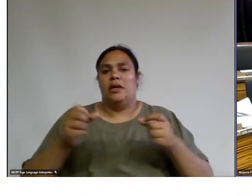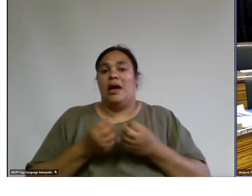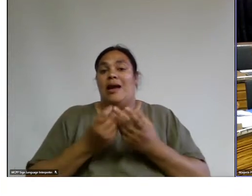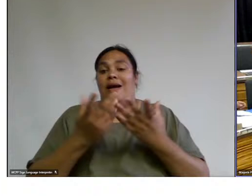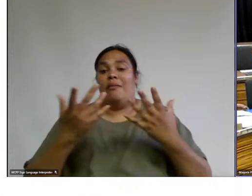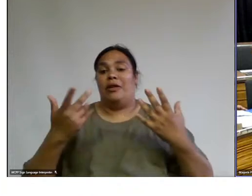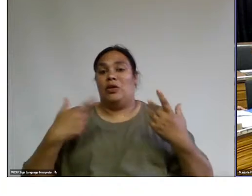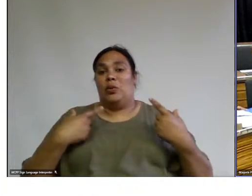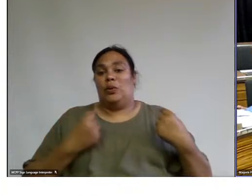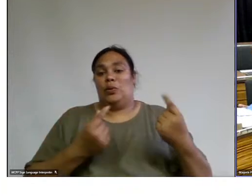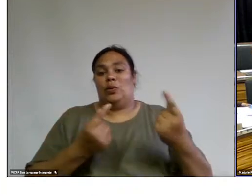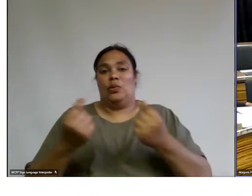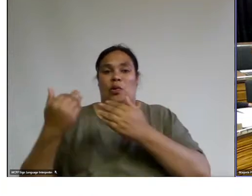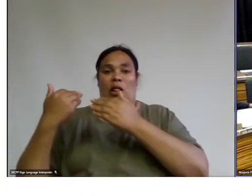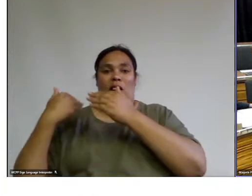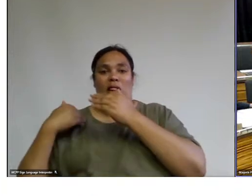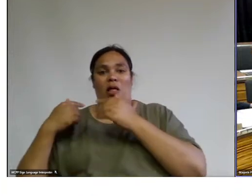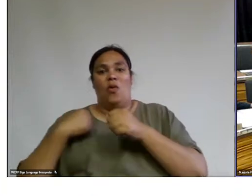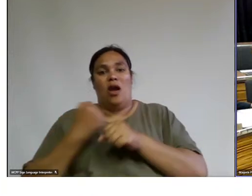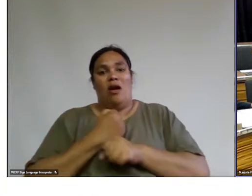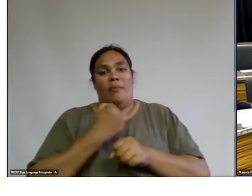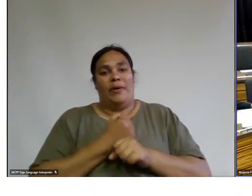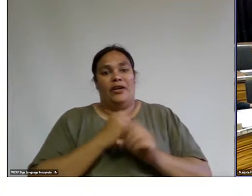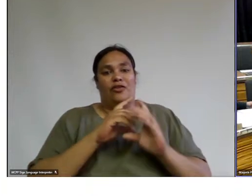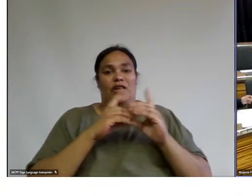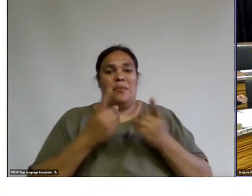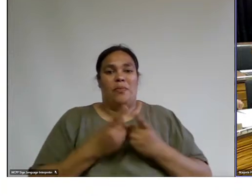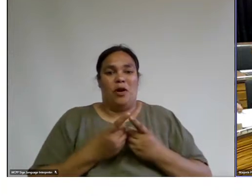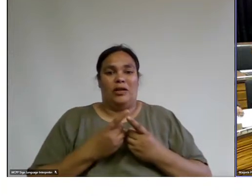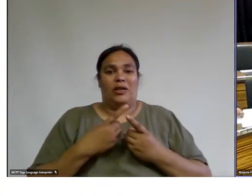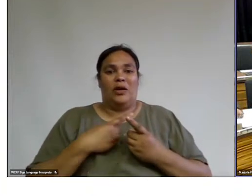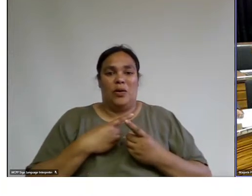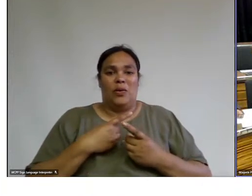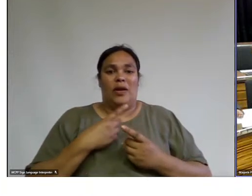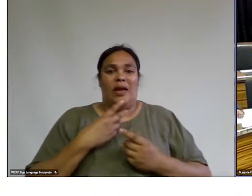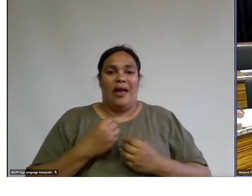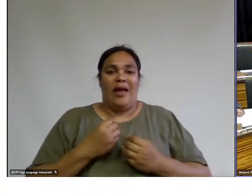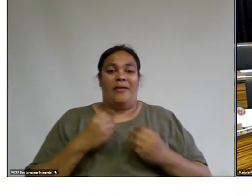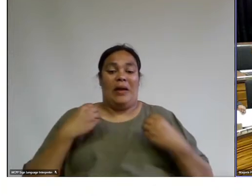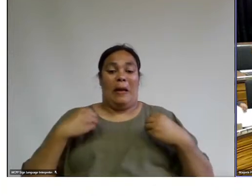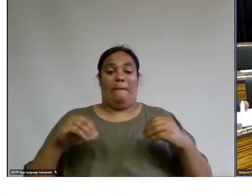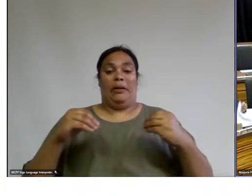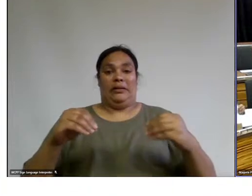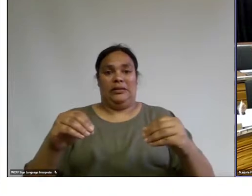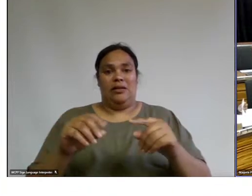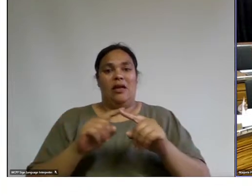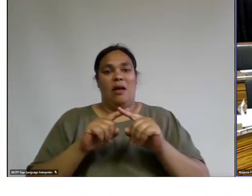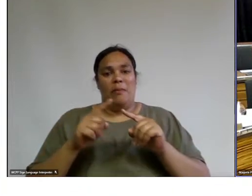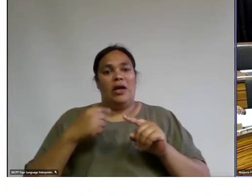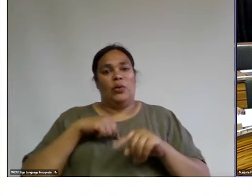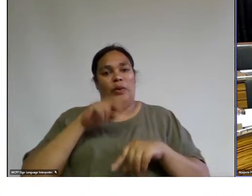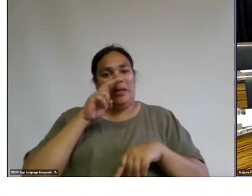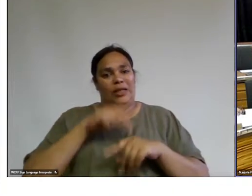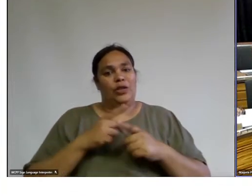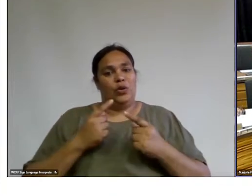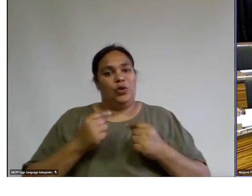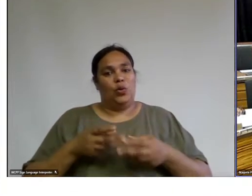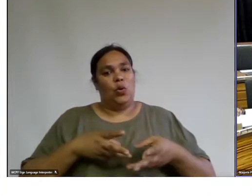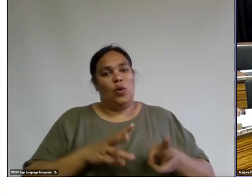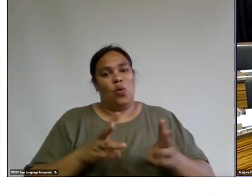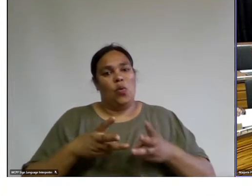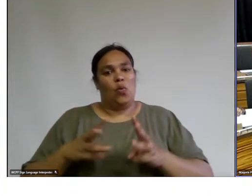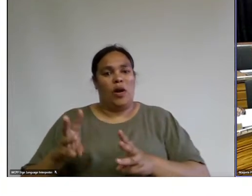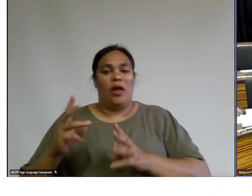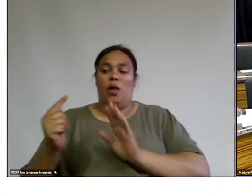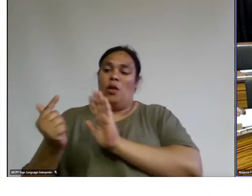the system, the fact that we're an operational department, that we actually have to execute a business. Obviously, we have to do that in a way which is within the